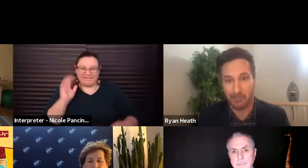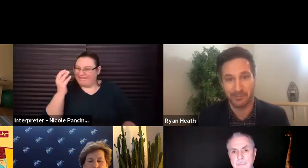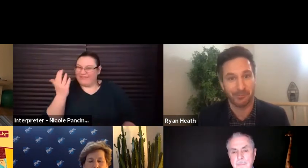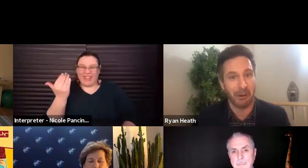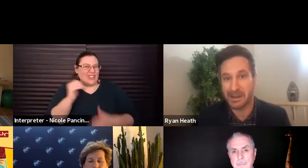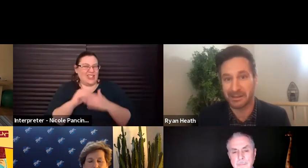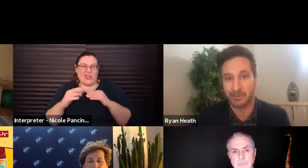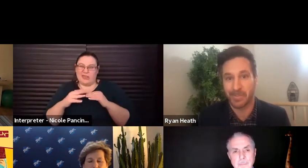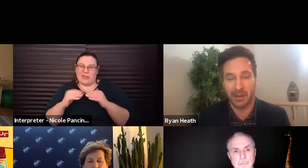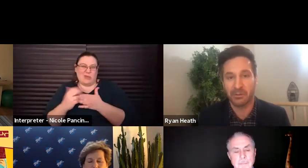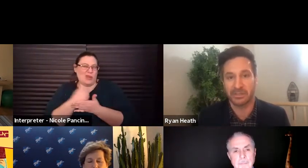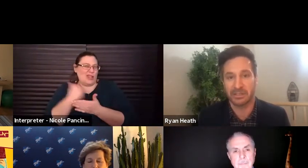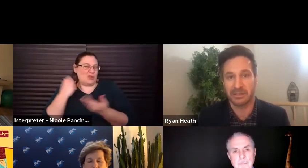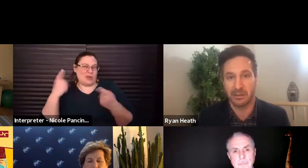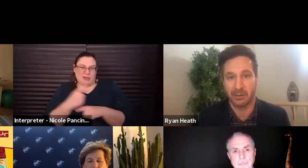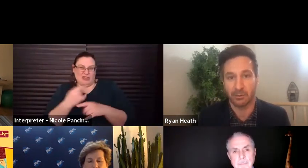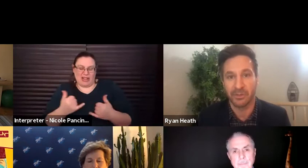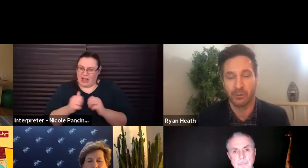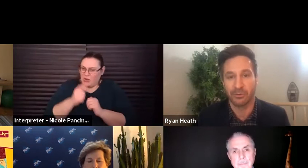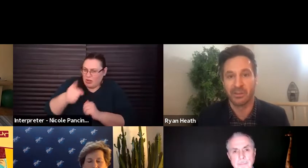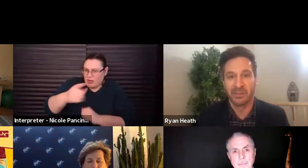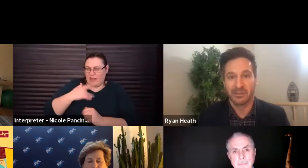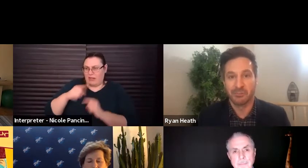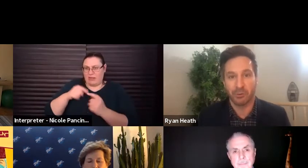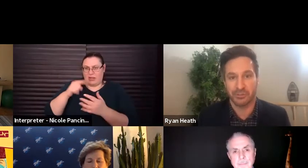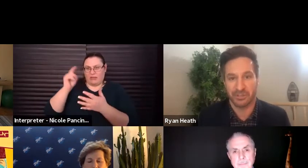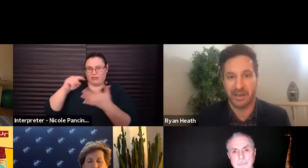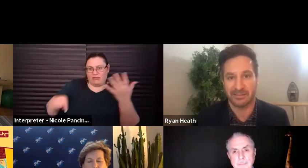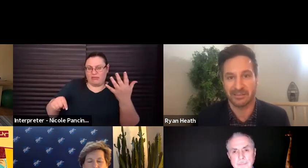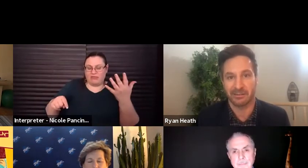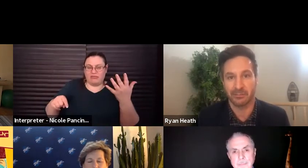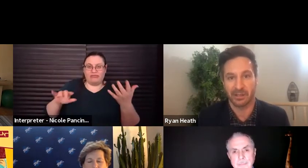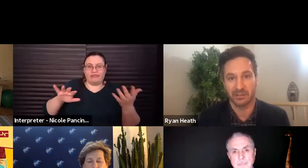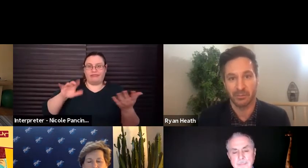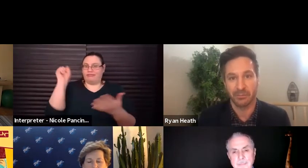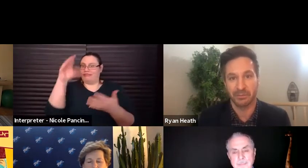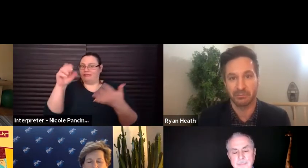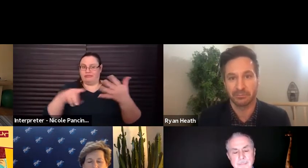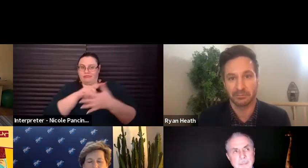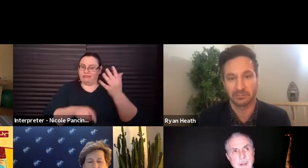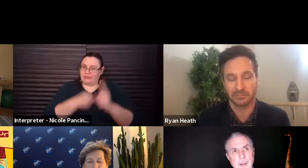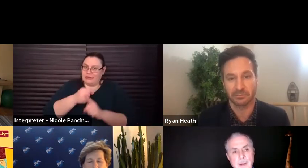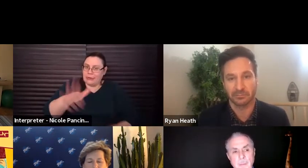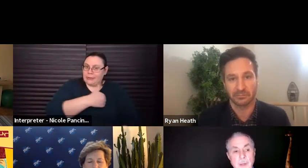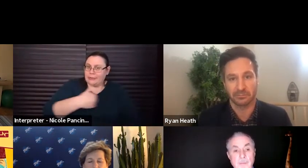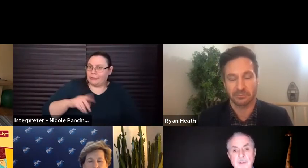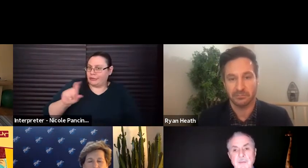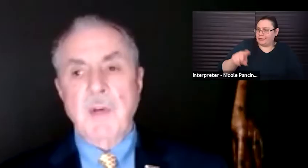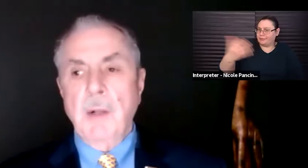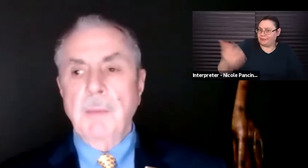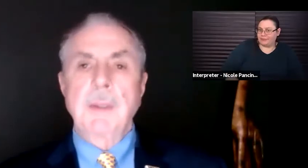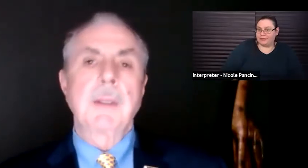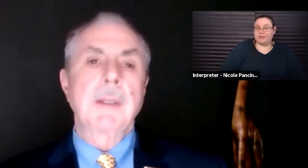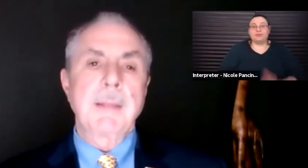going to happen right now. How are you feeling about all of those tumultuous factors that are impacting your members? Well, first